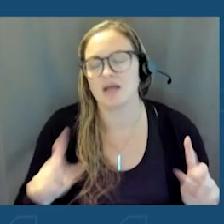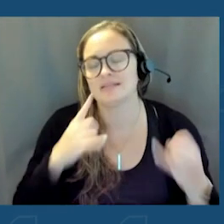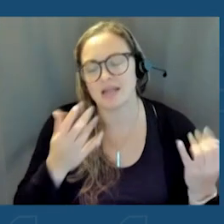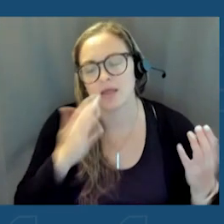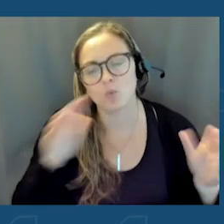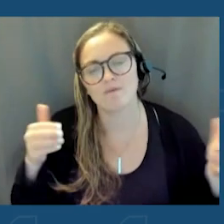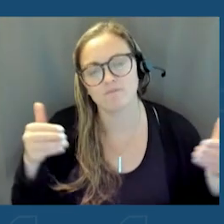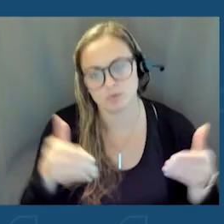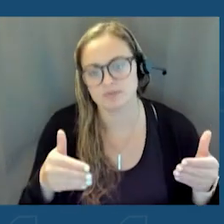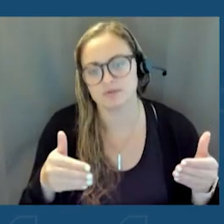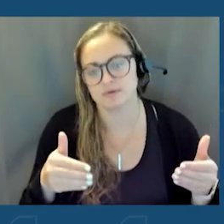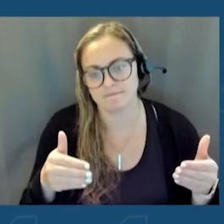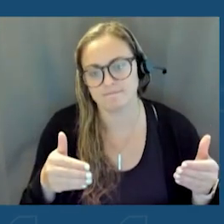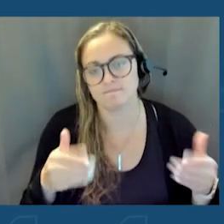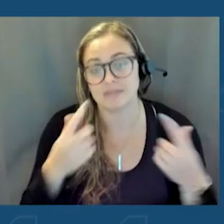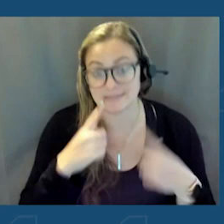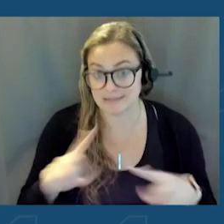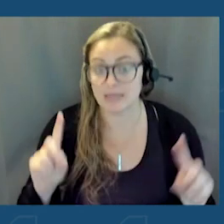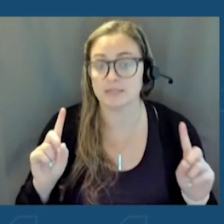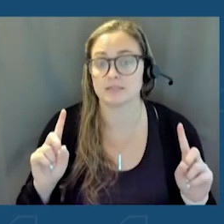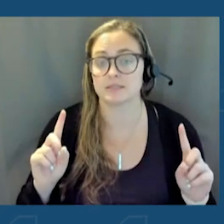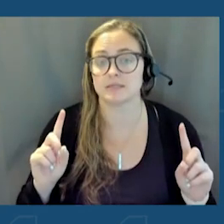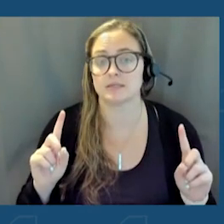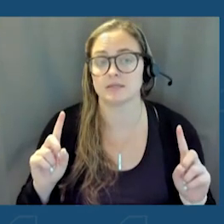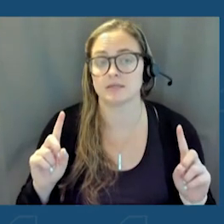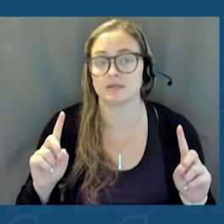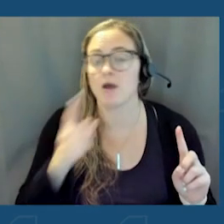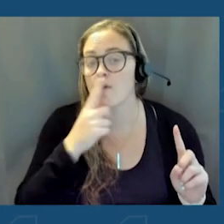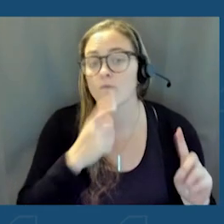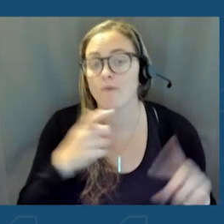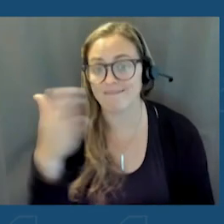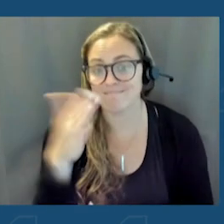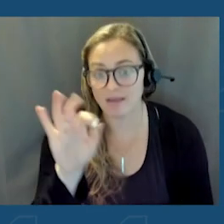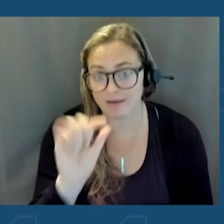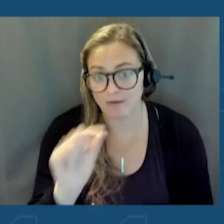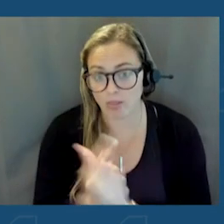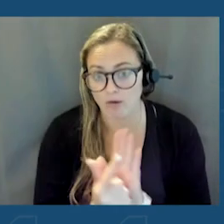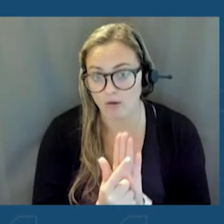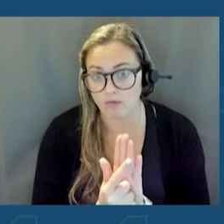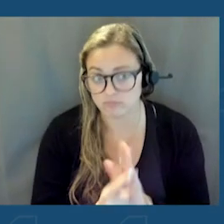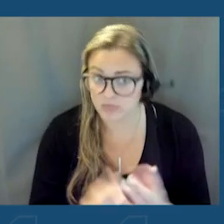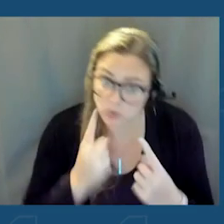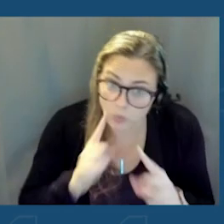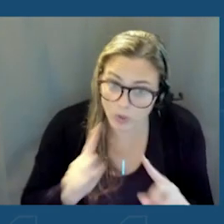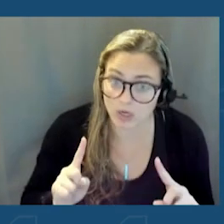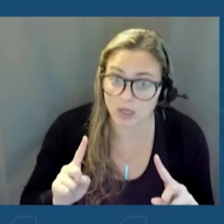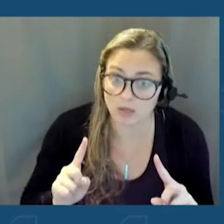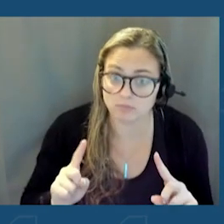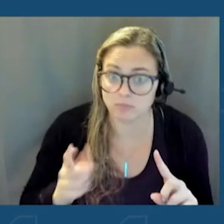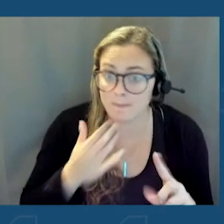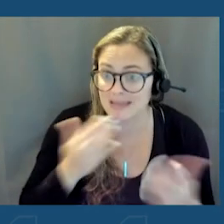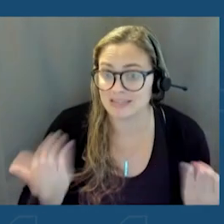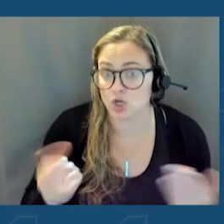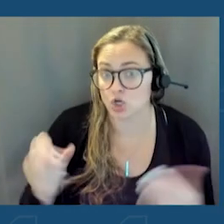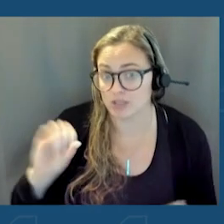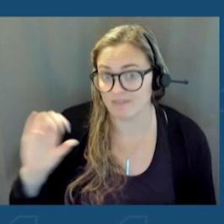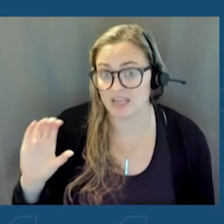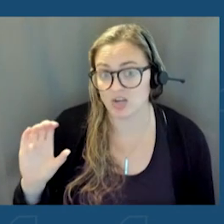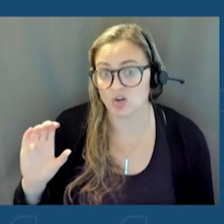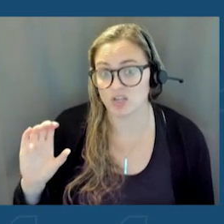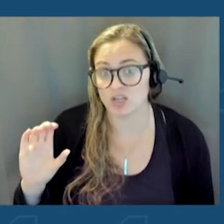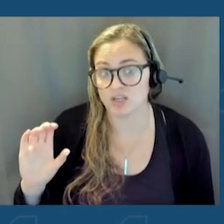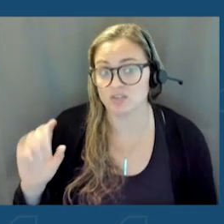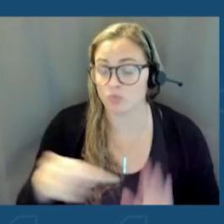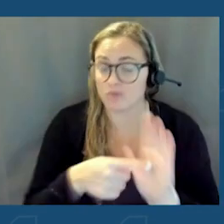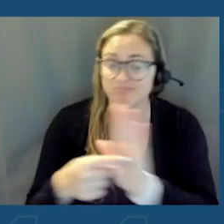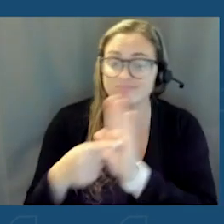on the success, the red flag law. It's working. It's working best here in Suffolk County. I want to put a spotlight on